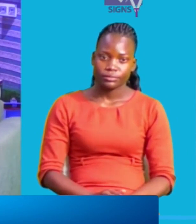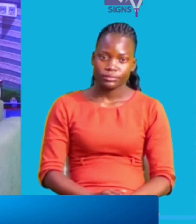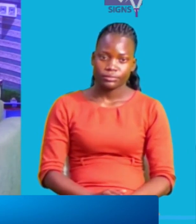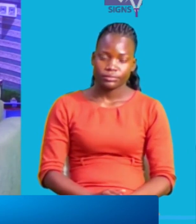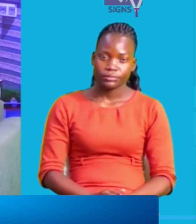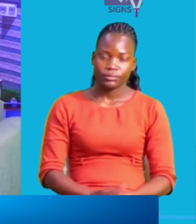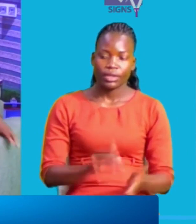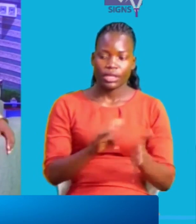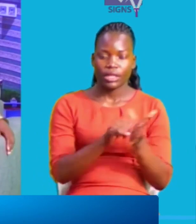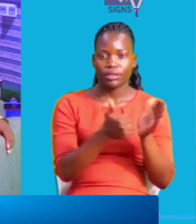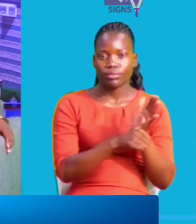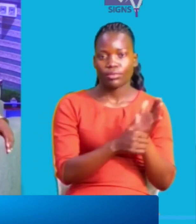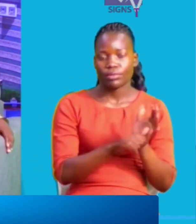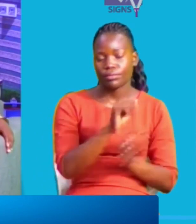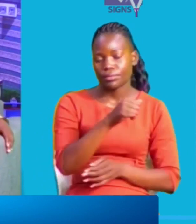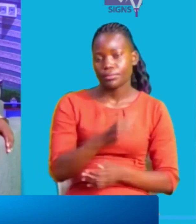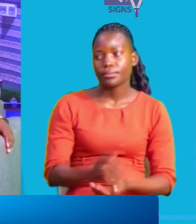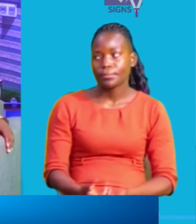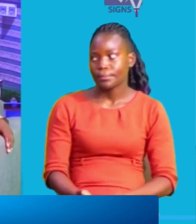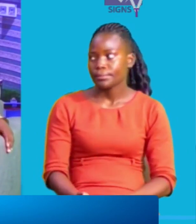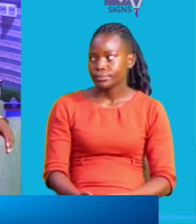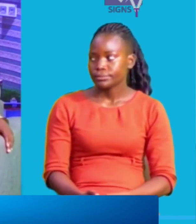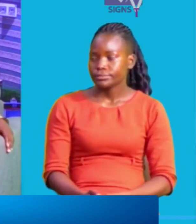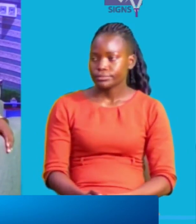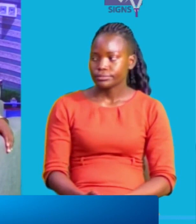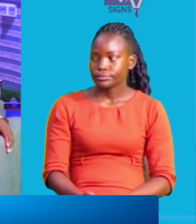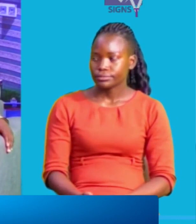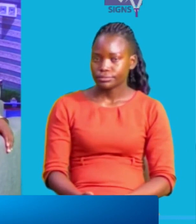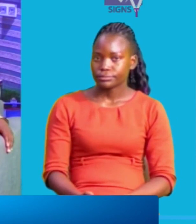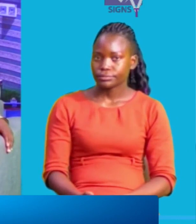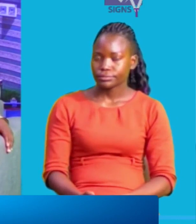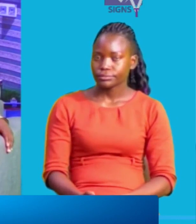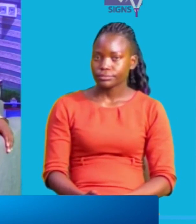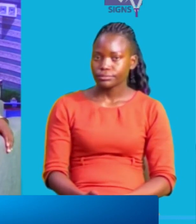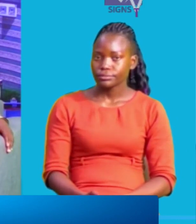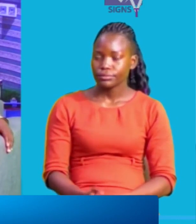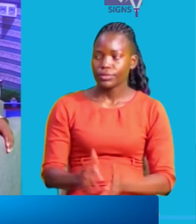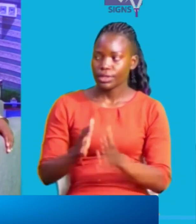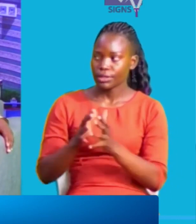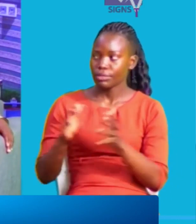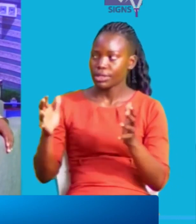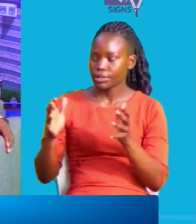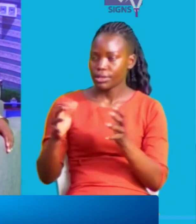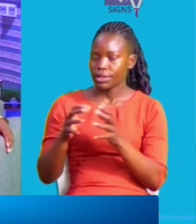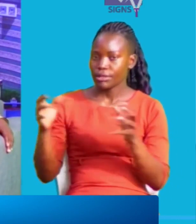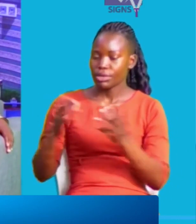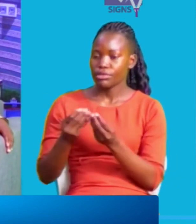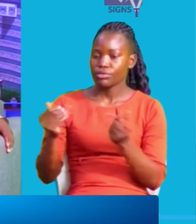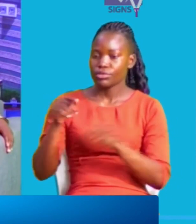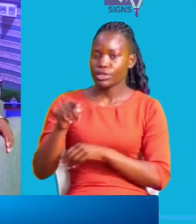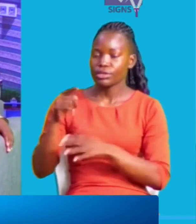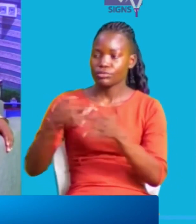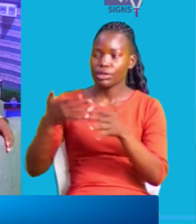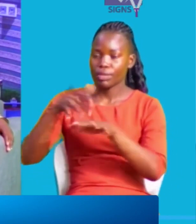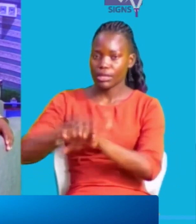That's the problem. Yeah. But the biggest solution here is